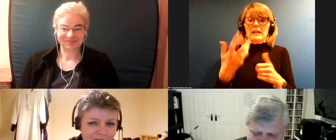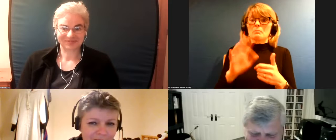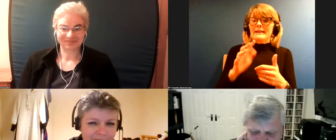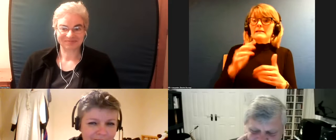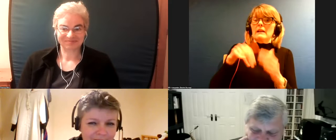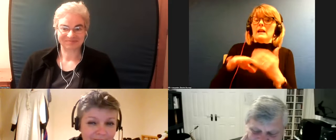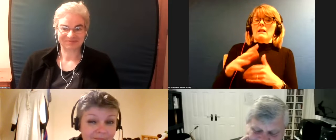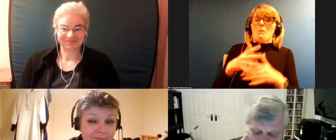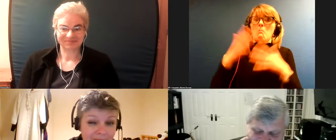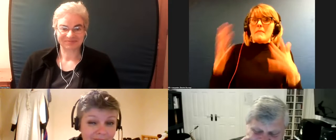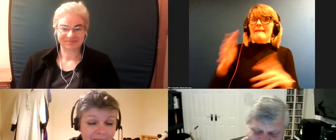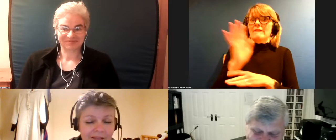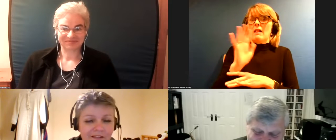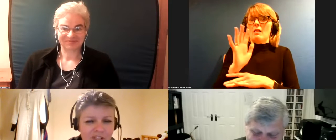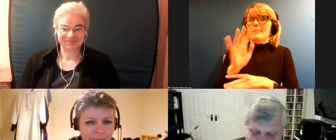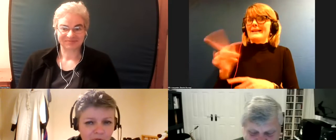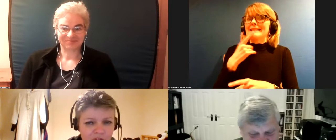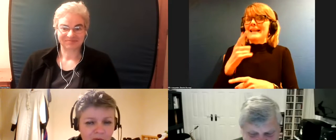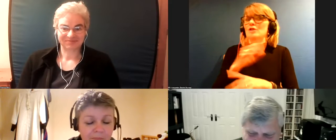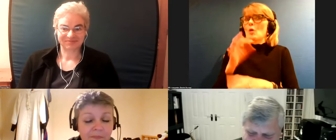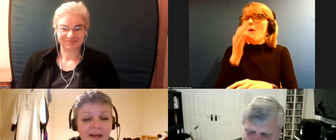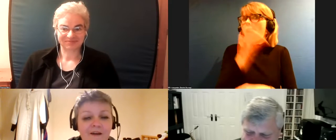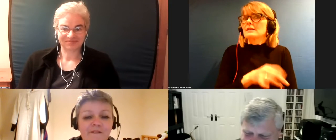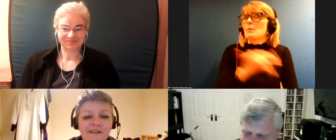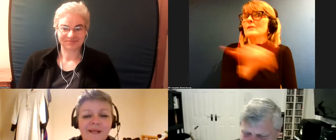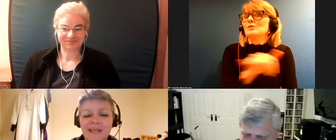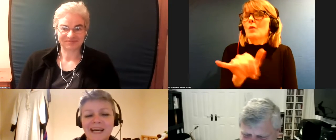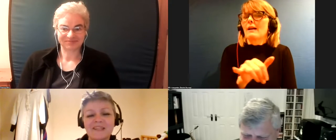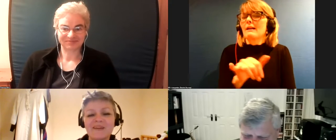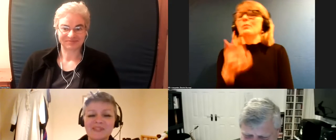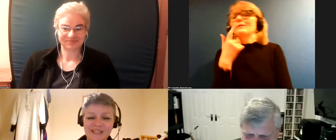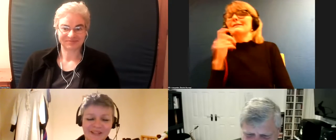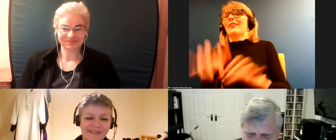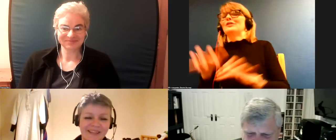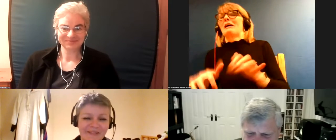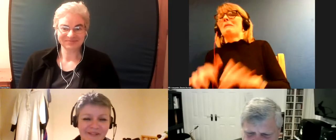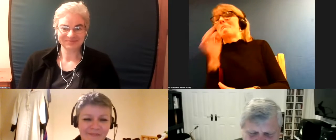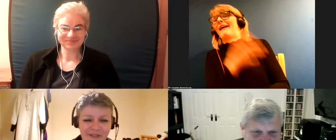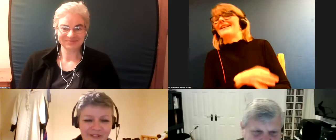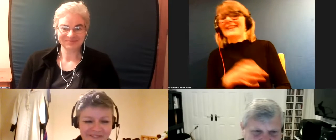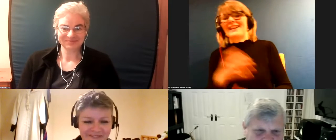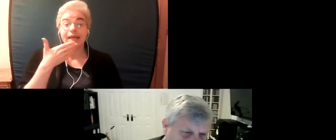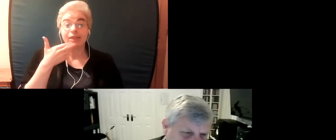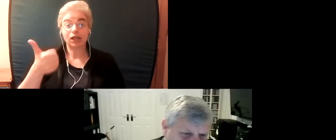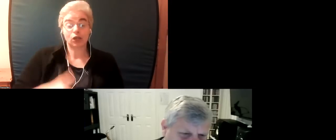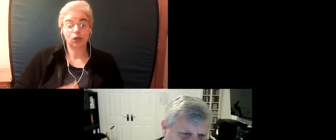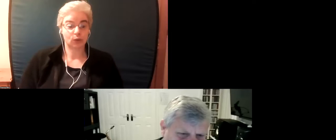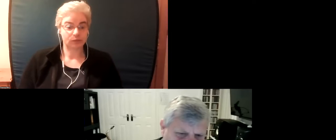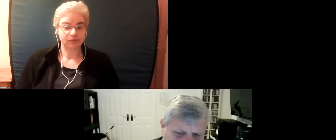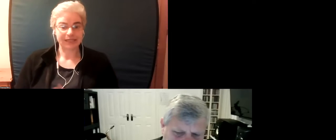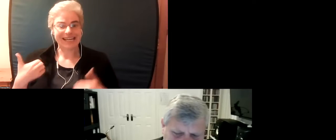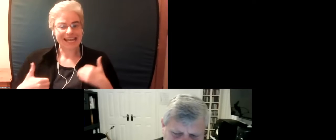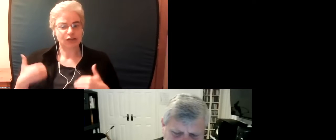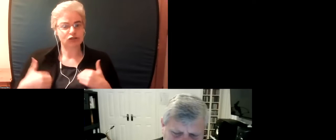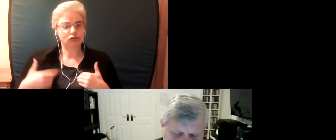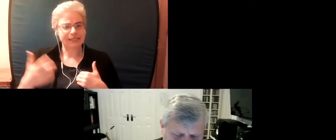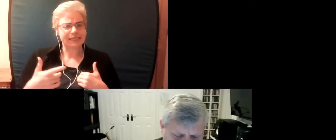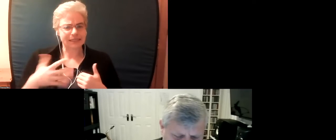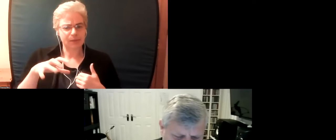was. The chat box is open. Phil, I'm going to hand over to you. Thank you very much. It's interesting, a